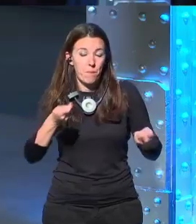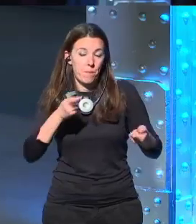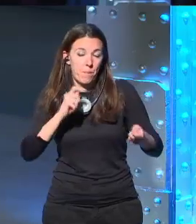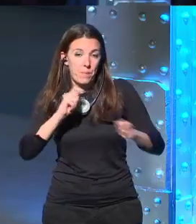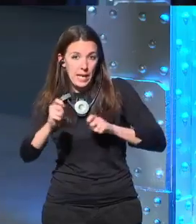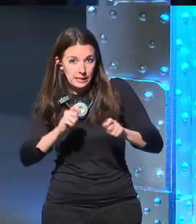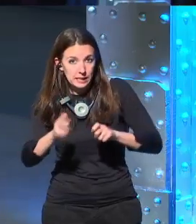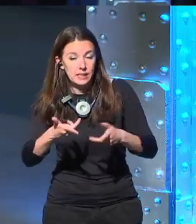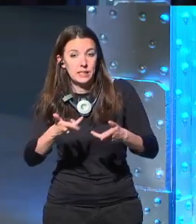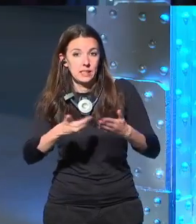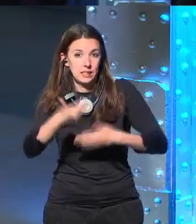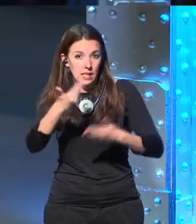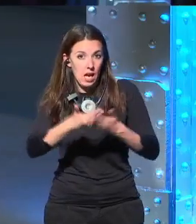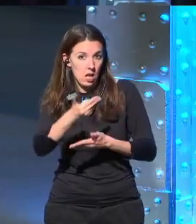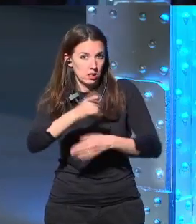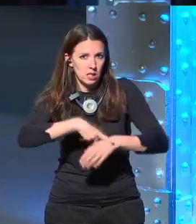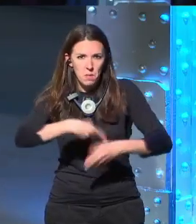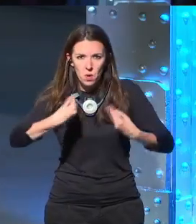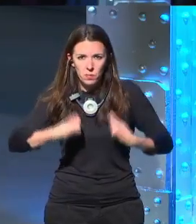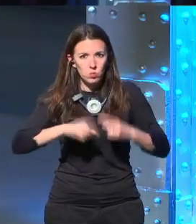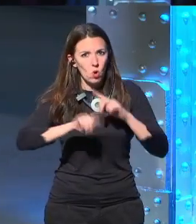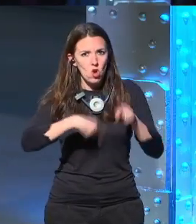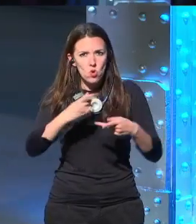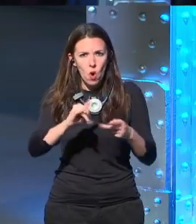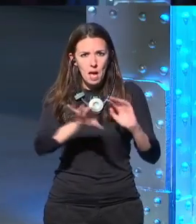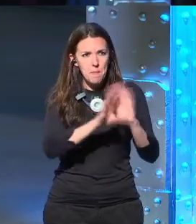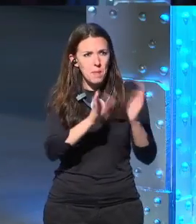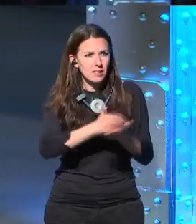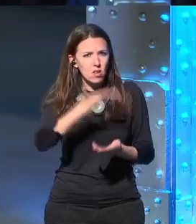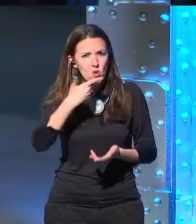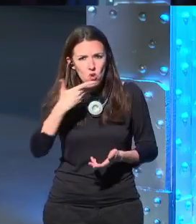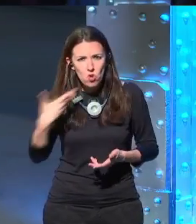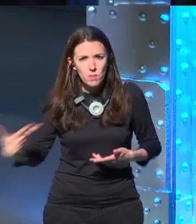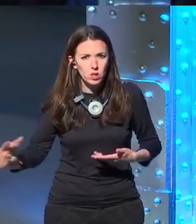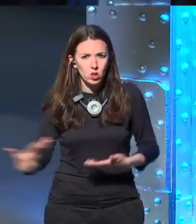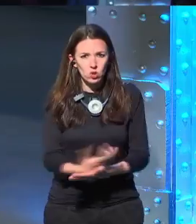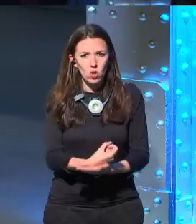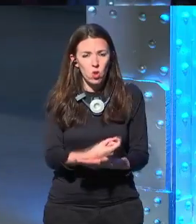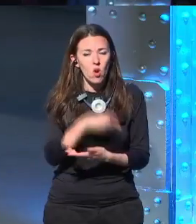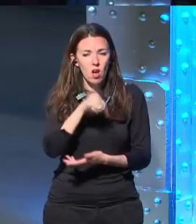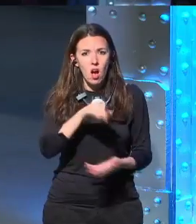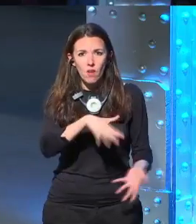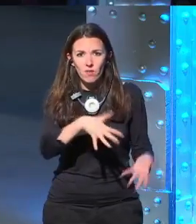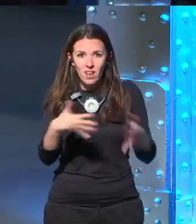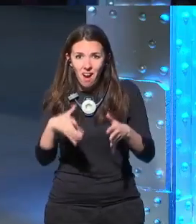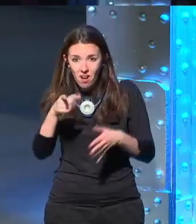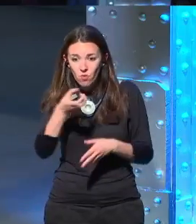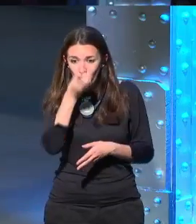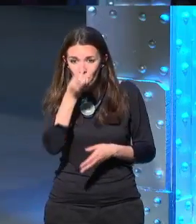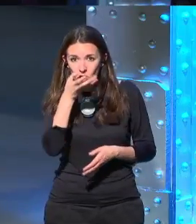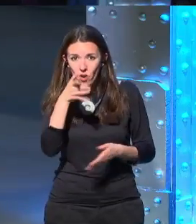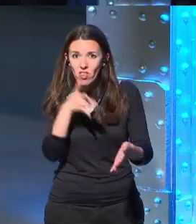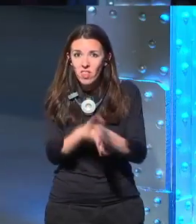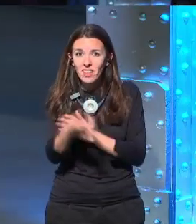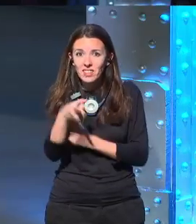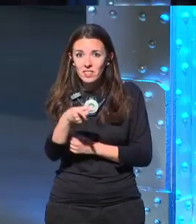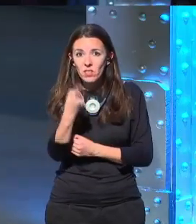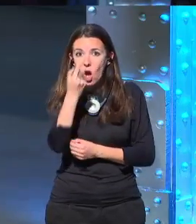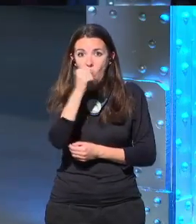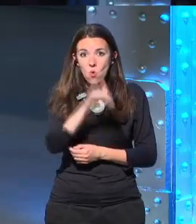all over the world, it's going to be a place where a self-taught kid like Leonardo can thrive. The same year he's